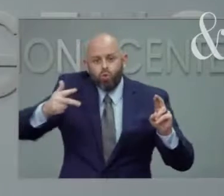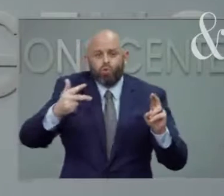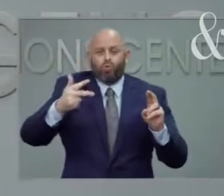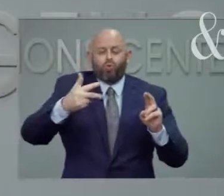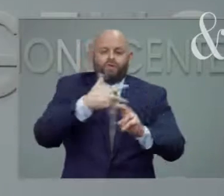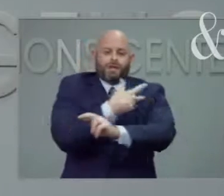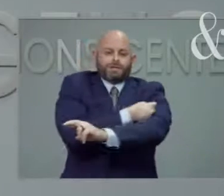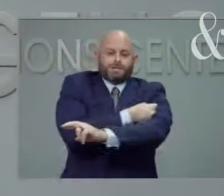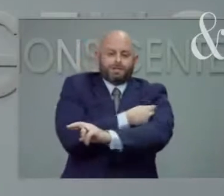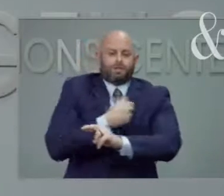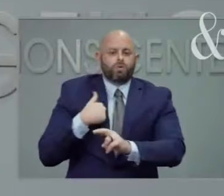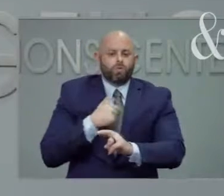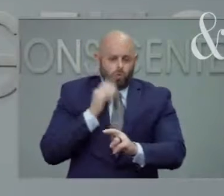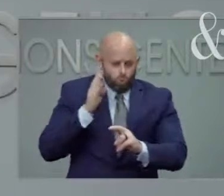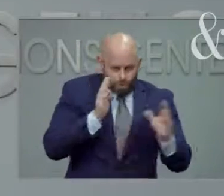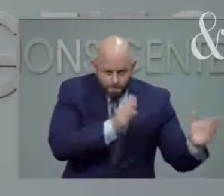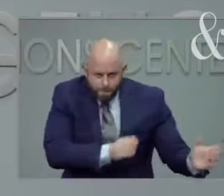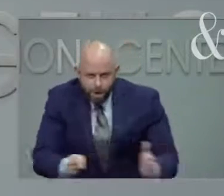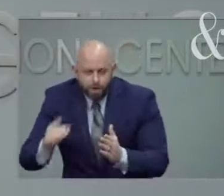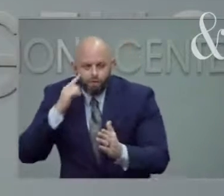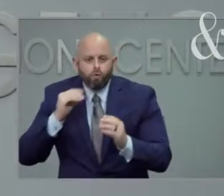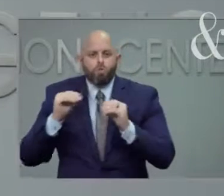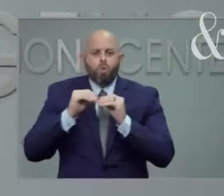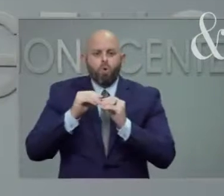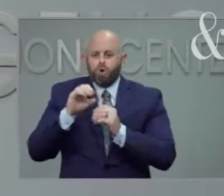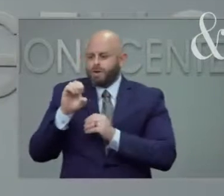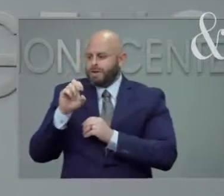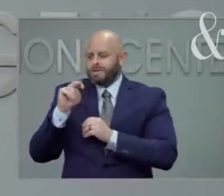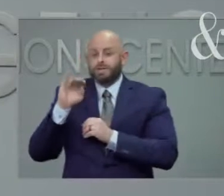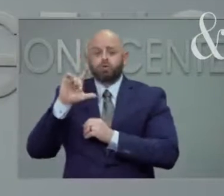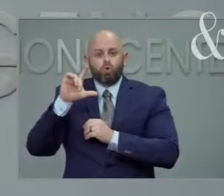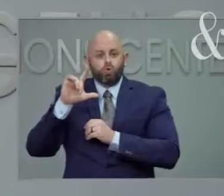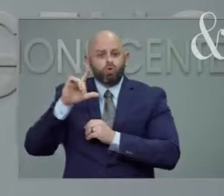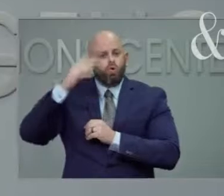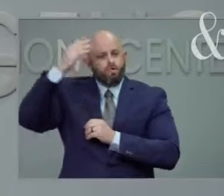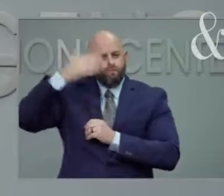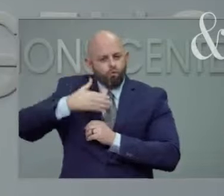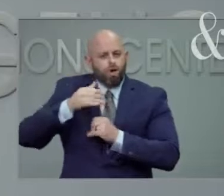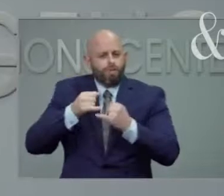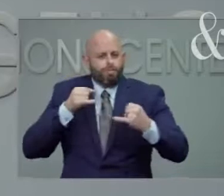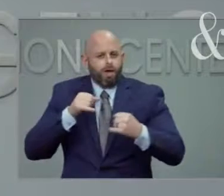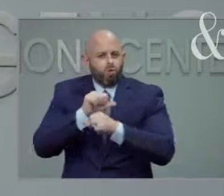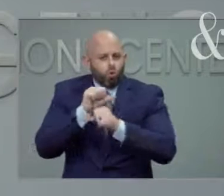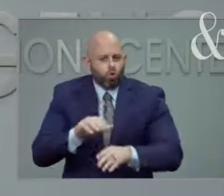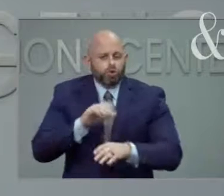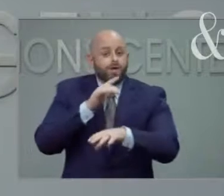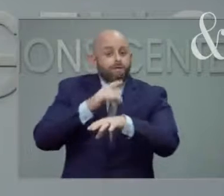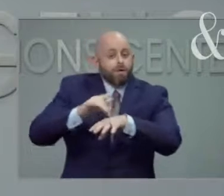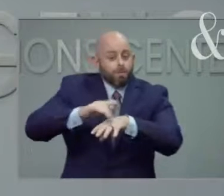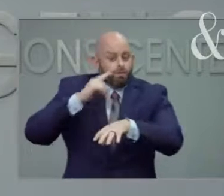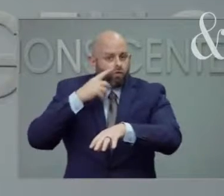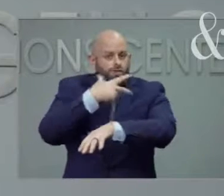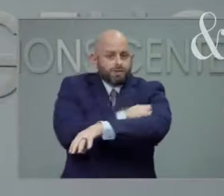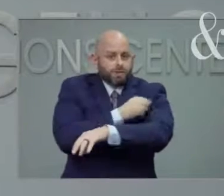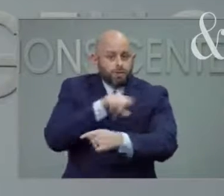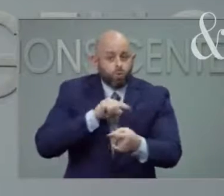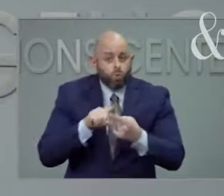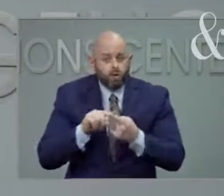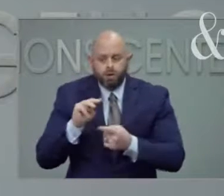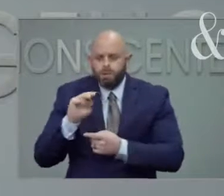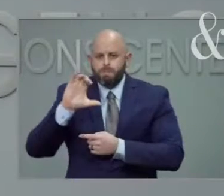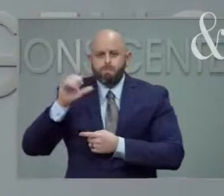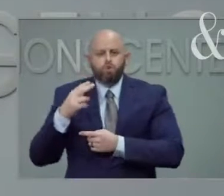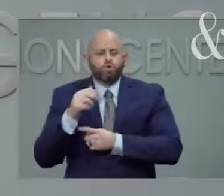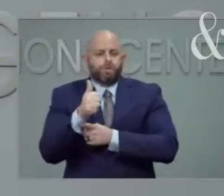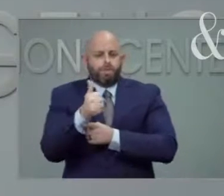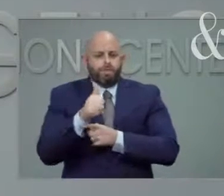plan for additional frontline essential workers to become eligible for vaccine on March 10th. Keep up the great work doing the 3